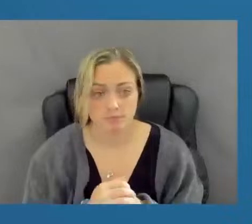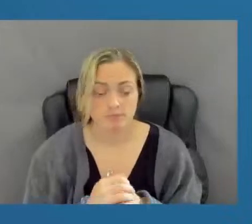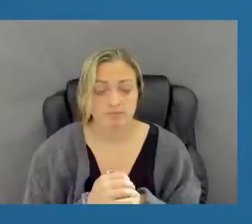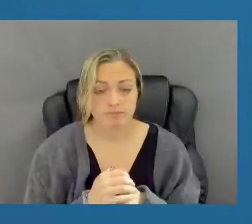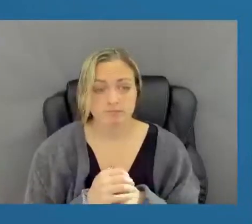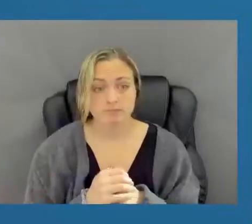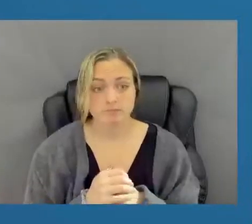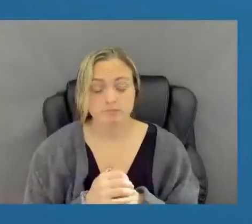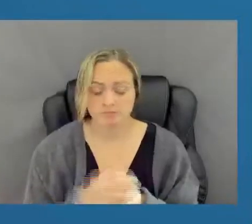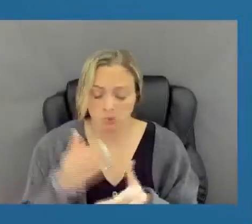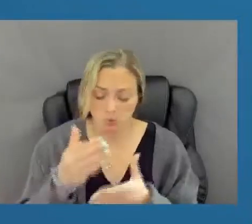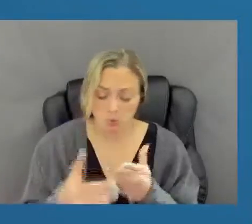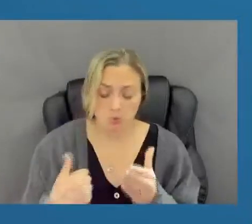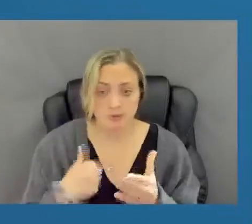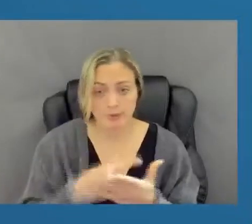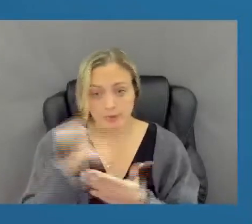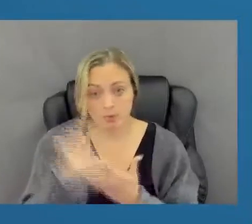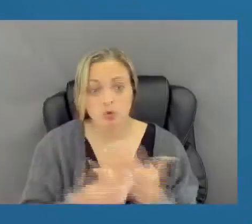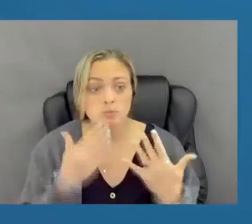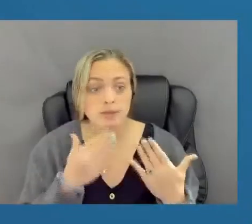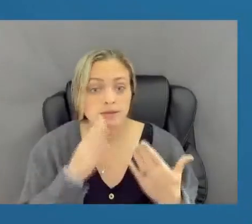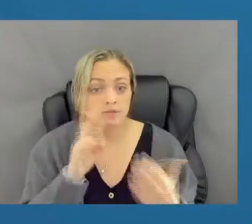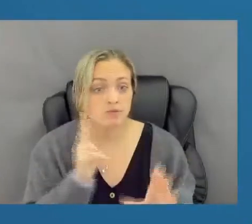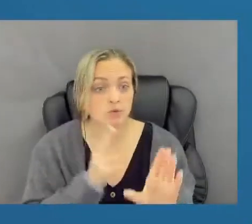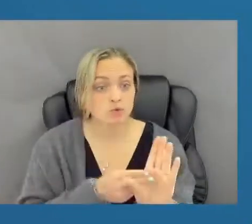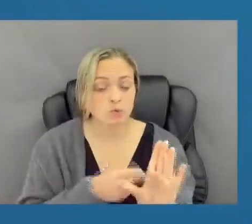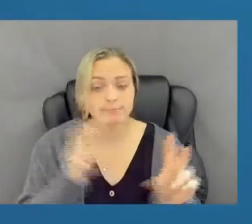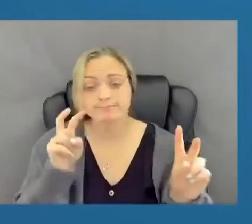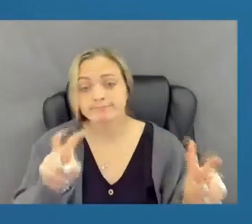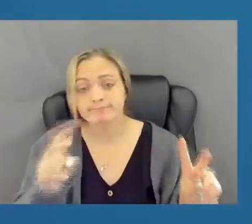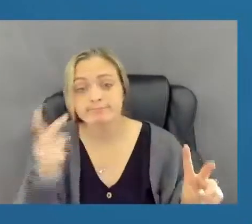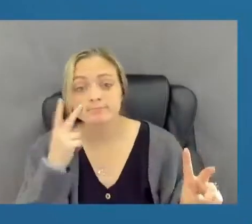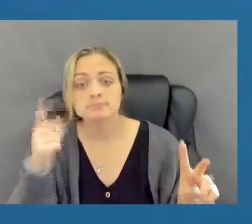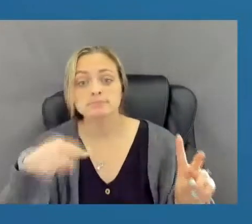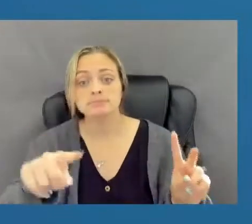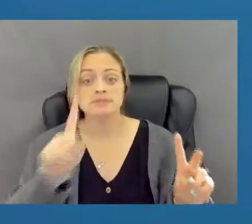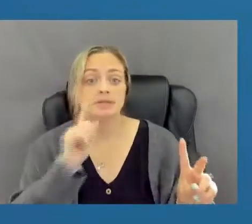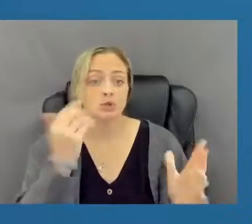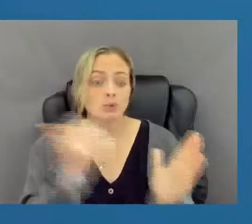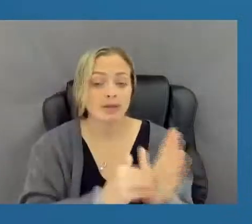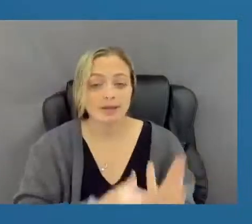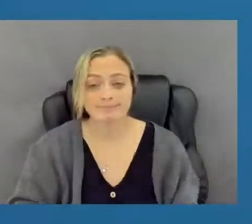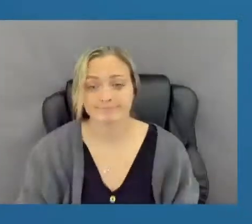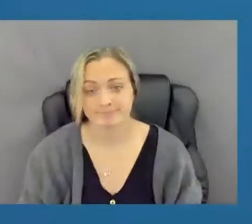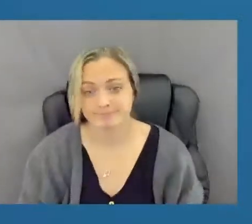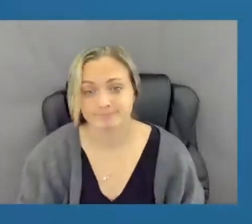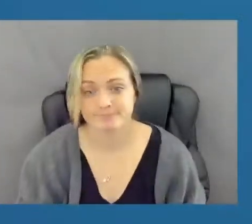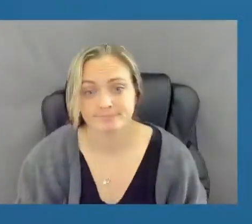That concludes our program. Thank you for attending. We look forward to seeing you again. Program coming up. Yeah.